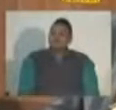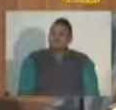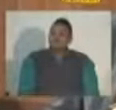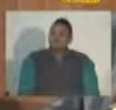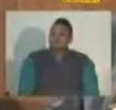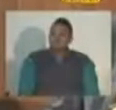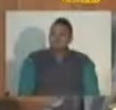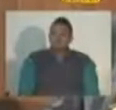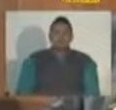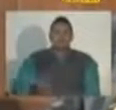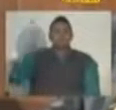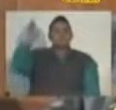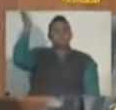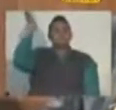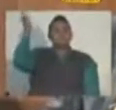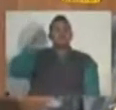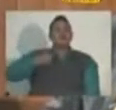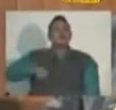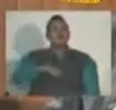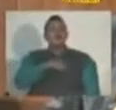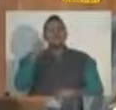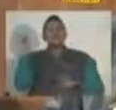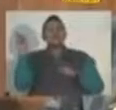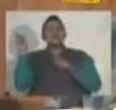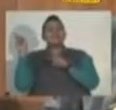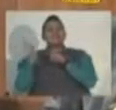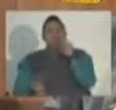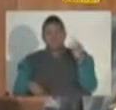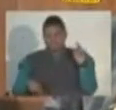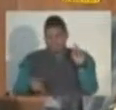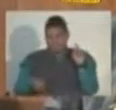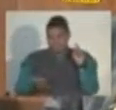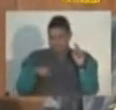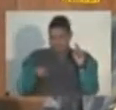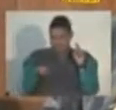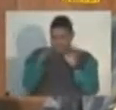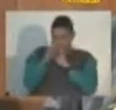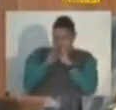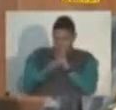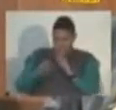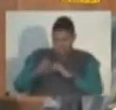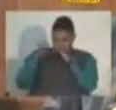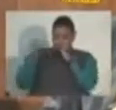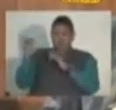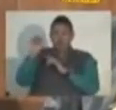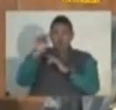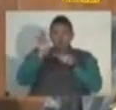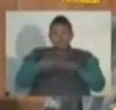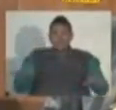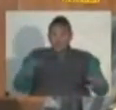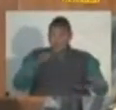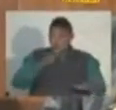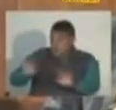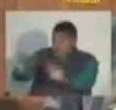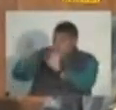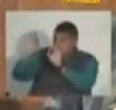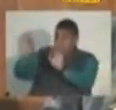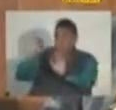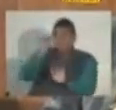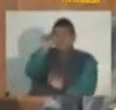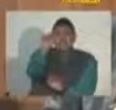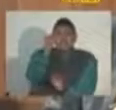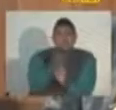So, Mr. Speaker, we could never countenance a policy where children who do well at GSAT